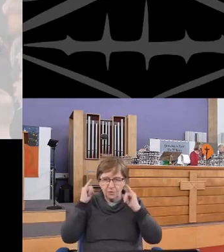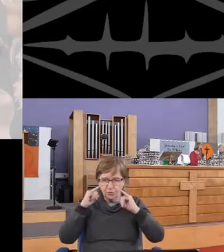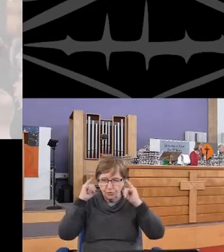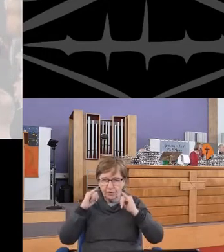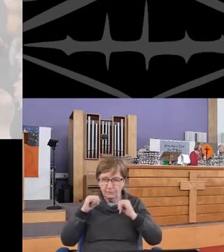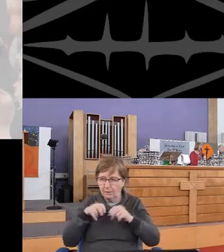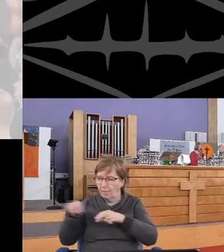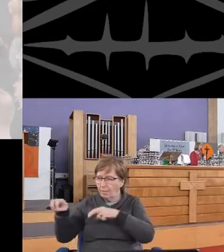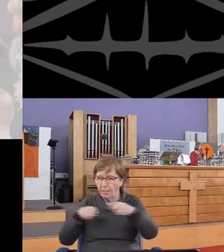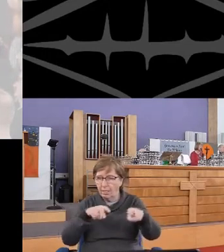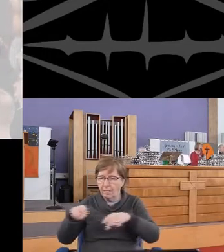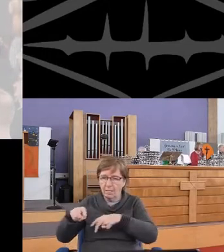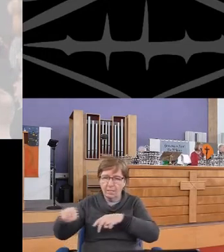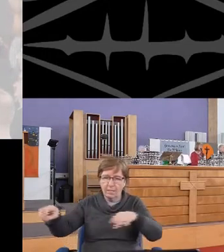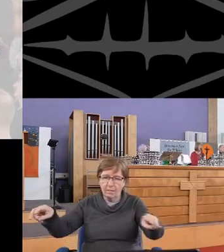often